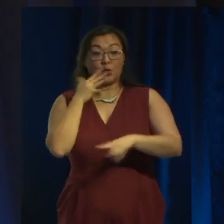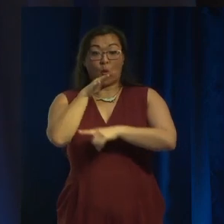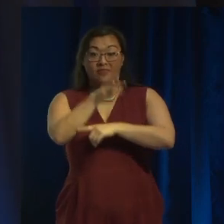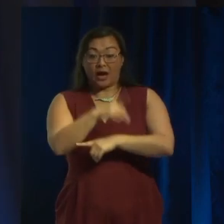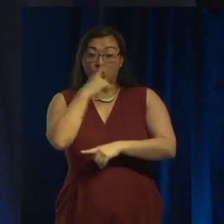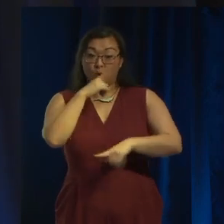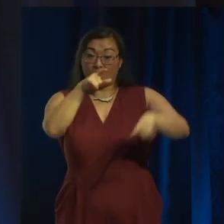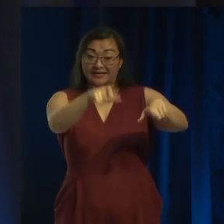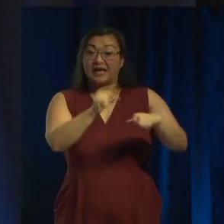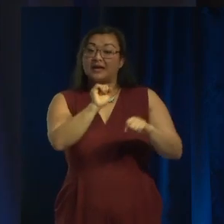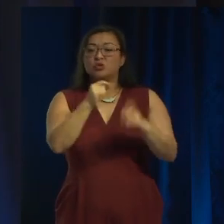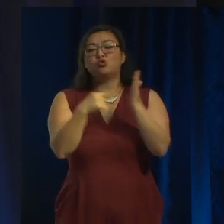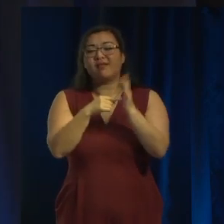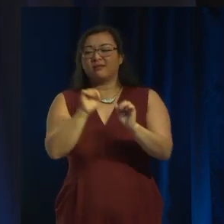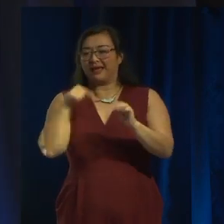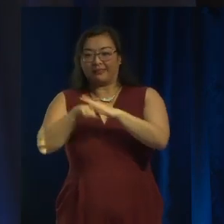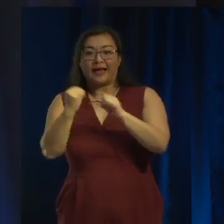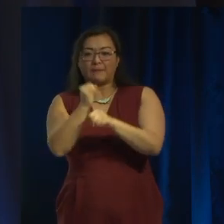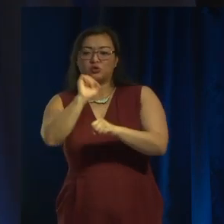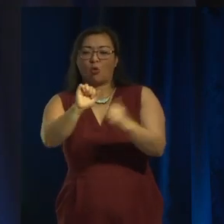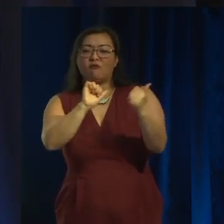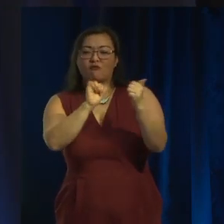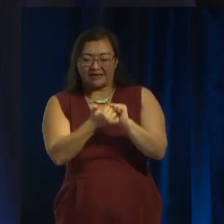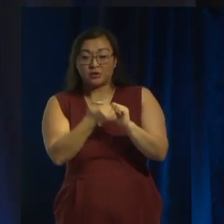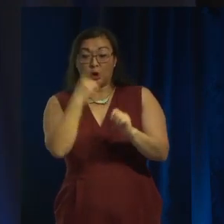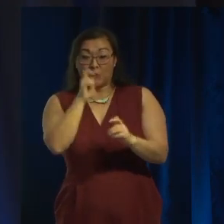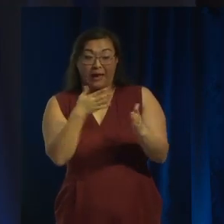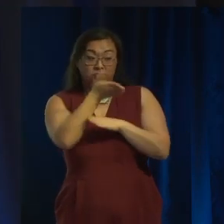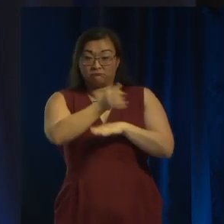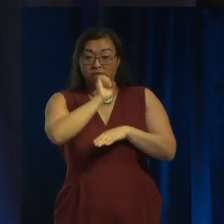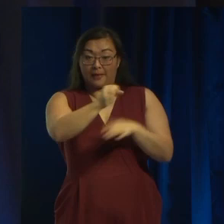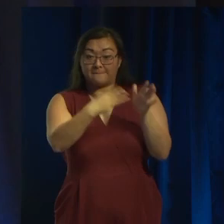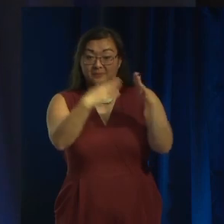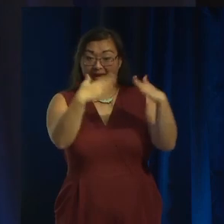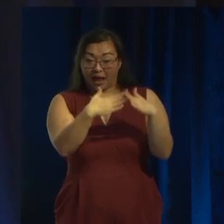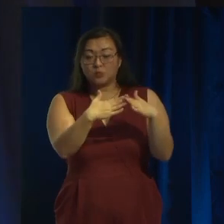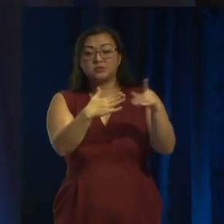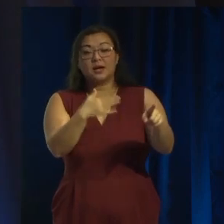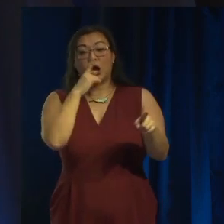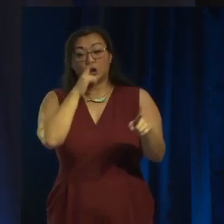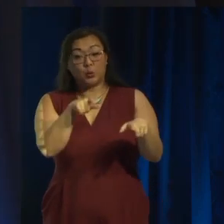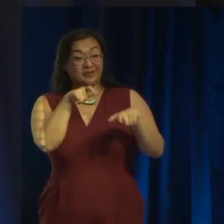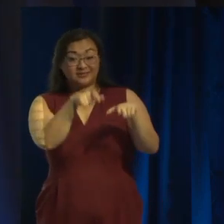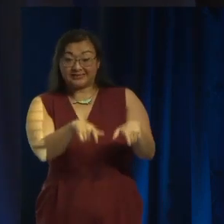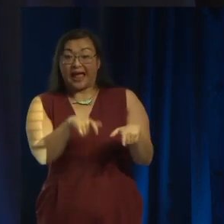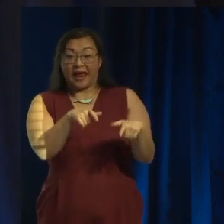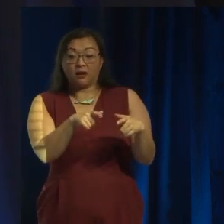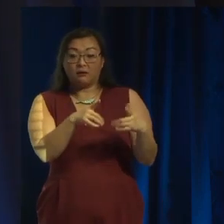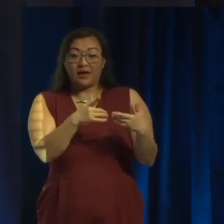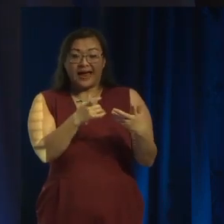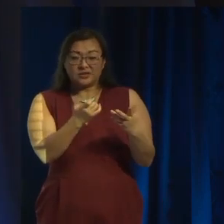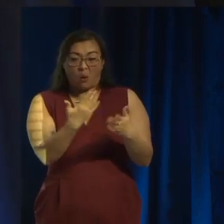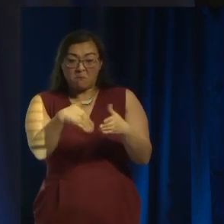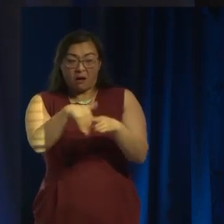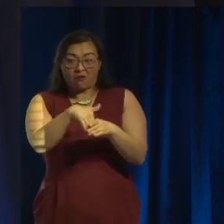indefinitely for many game days. I can't tell you how many days I've stayed in this house. Like, it's not essential for the story, but thing is that as soon as